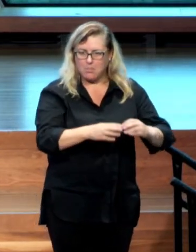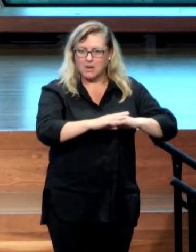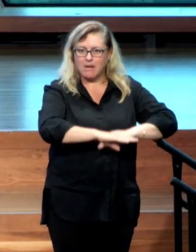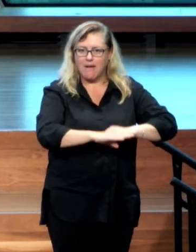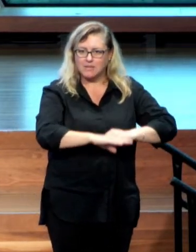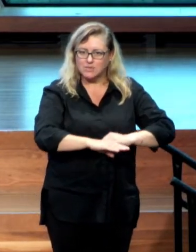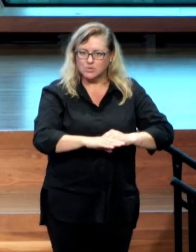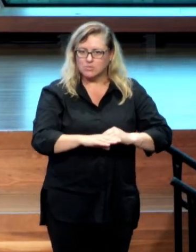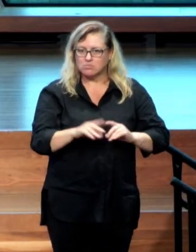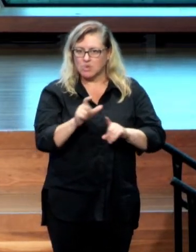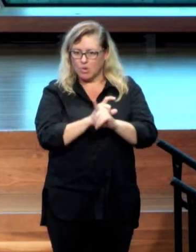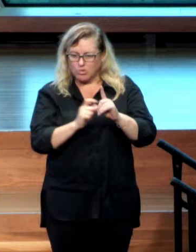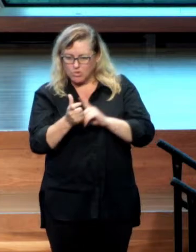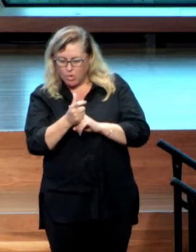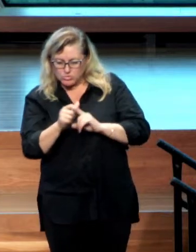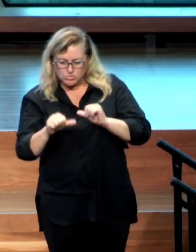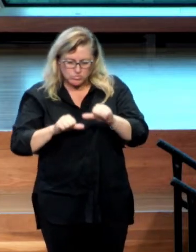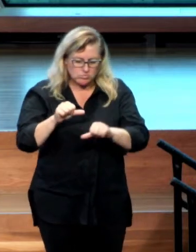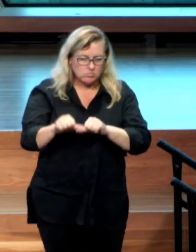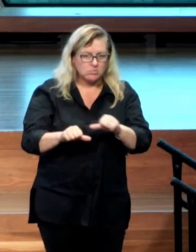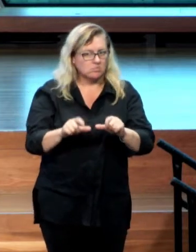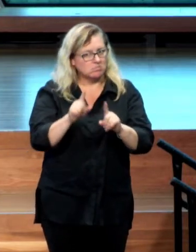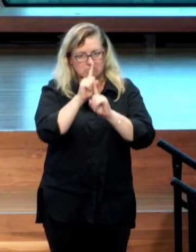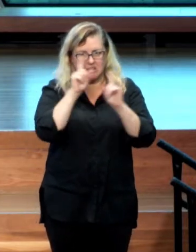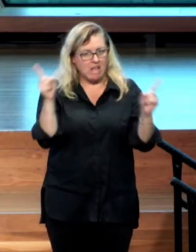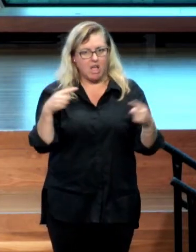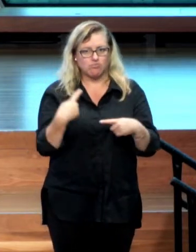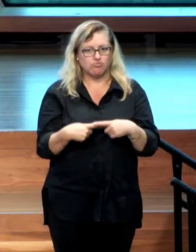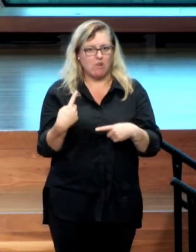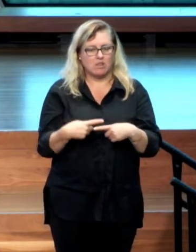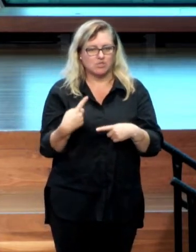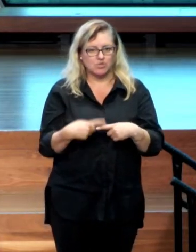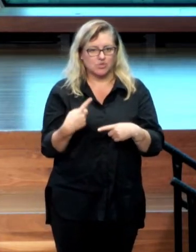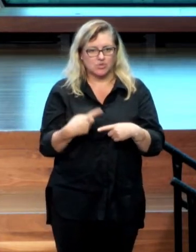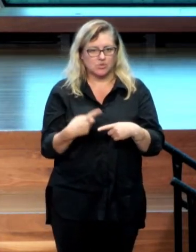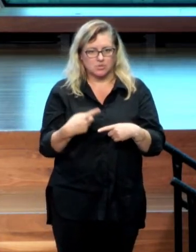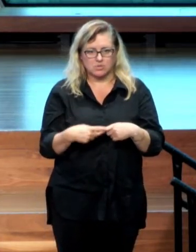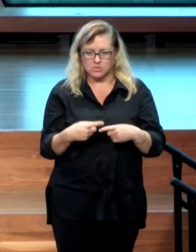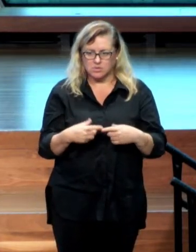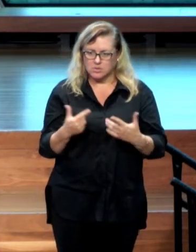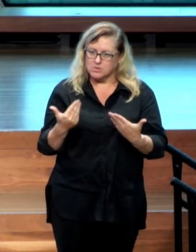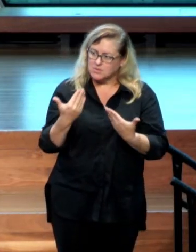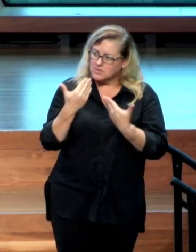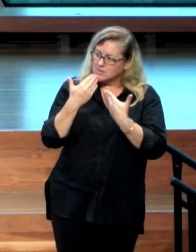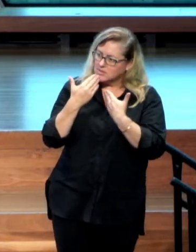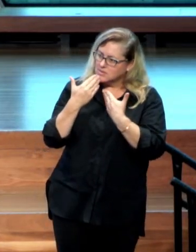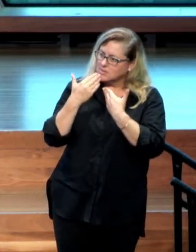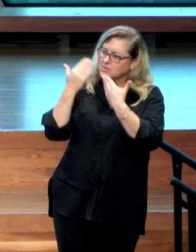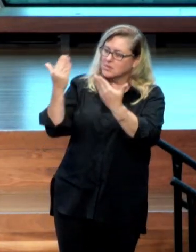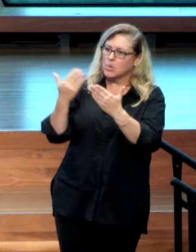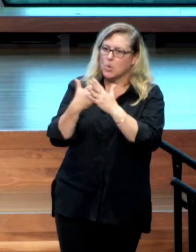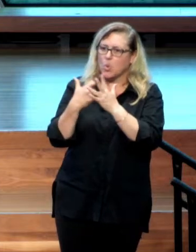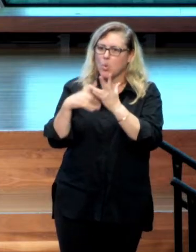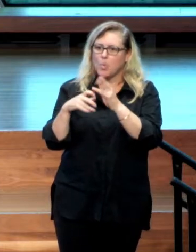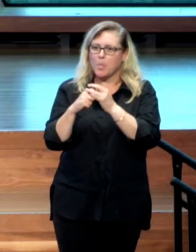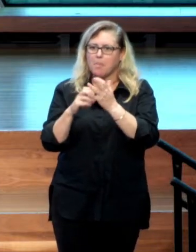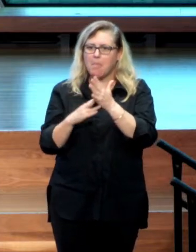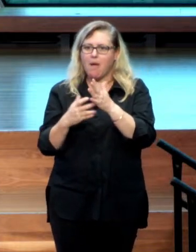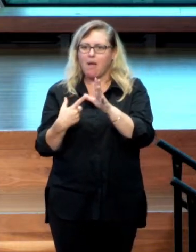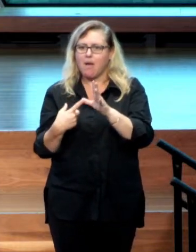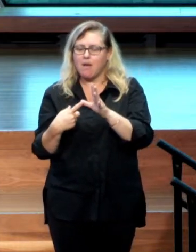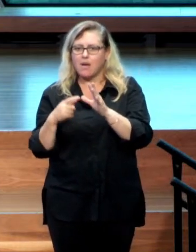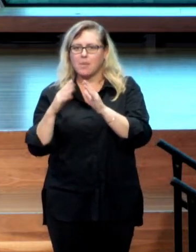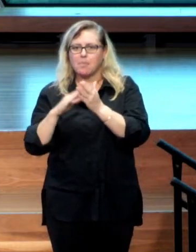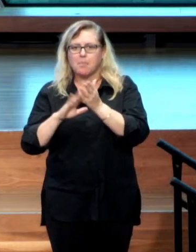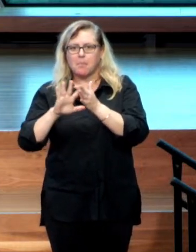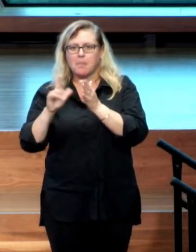be rushed. There's no surf from my ancestral tribal nations, so thanks to the Kumbameri people and other Yugambeh-speaking clans of the